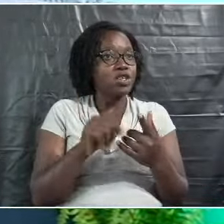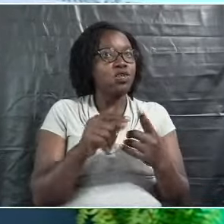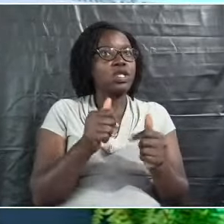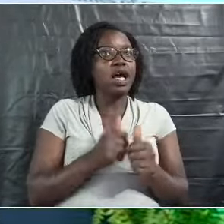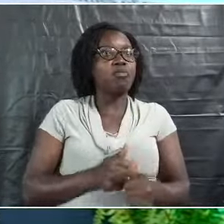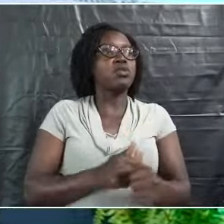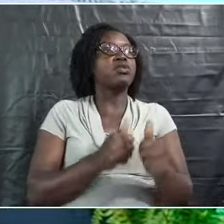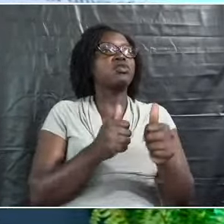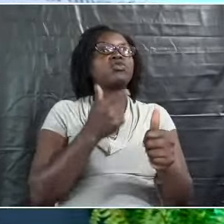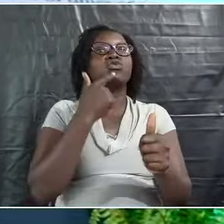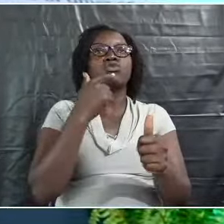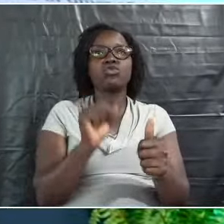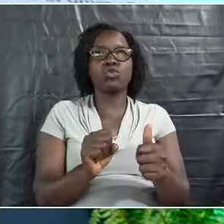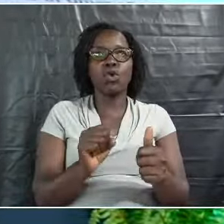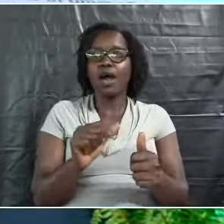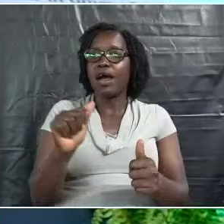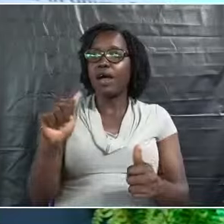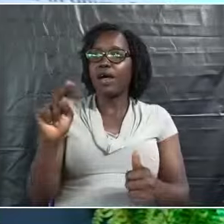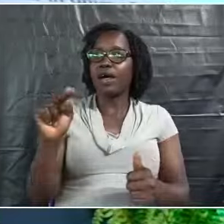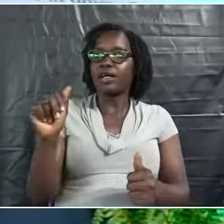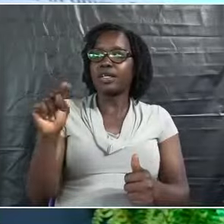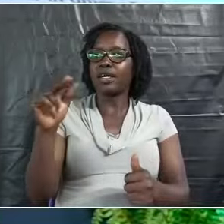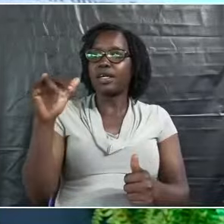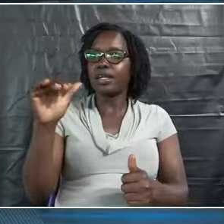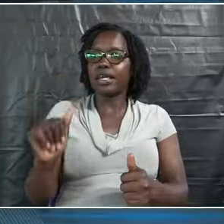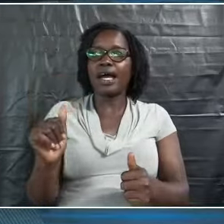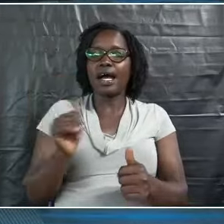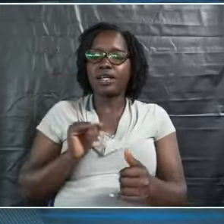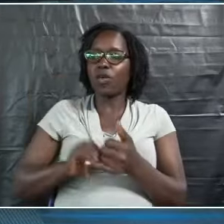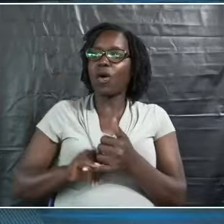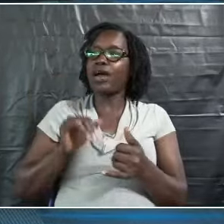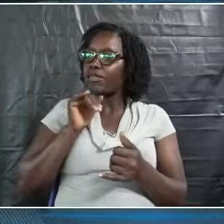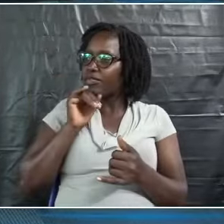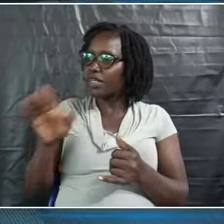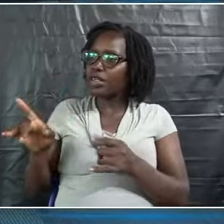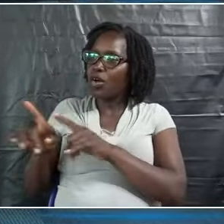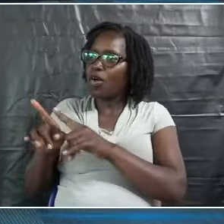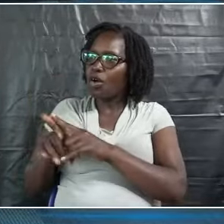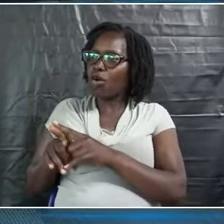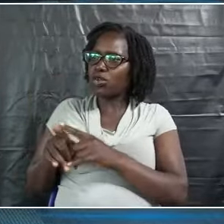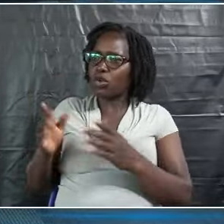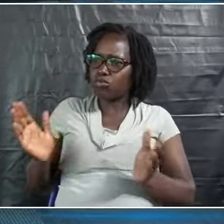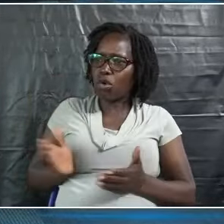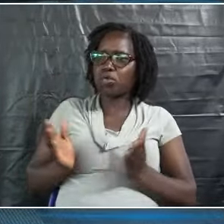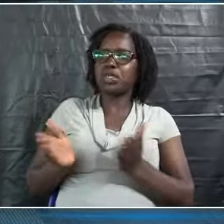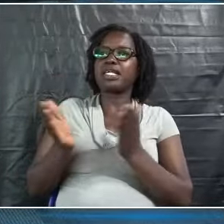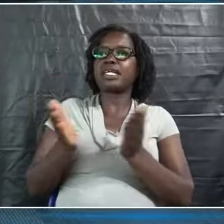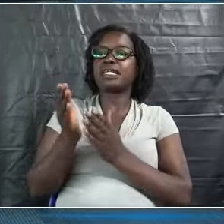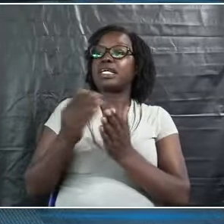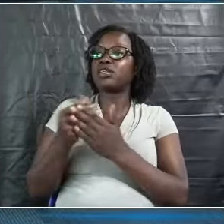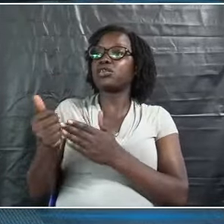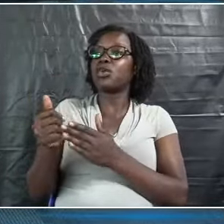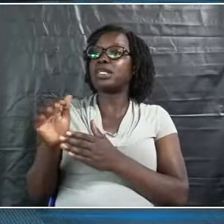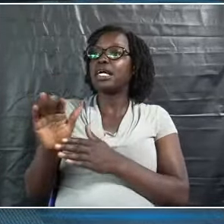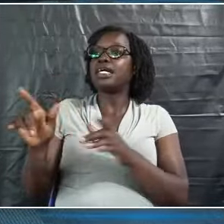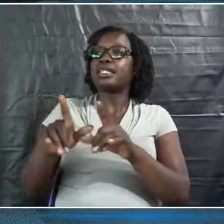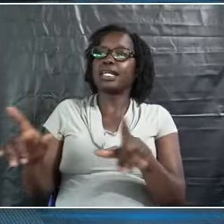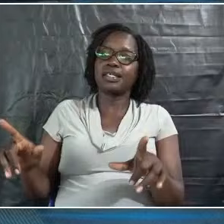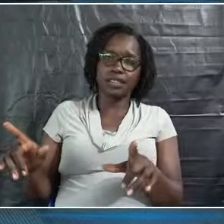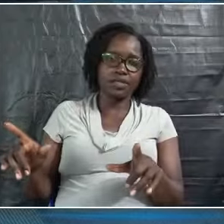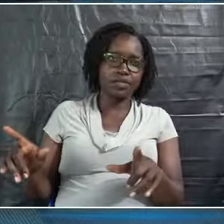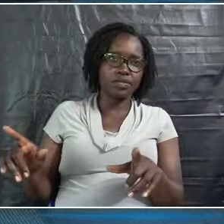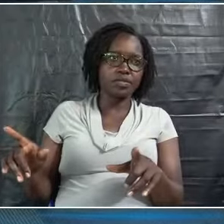apostles, so Ananias and Sapphira, his wife, also got encouraged and sold a piece of